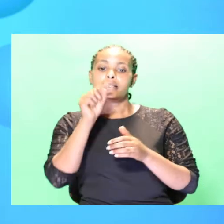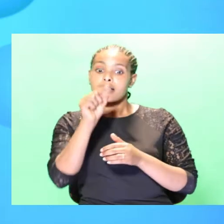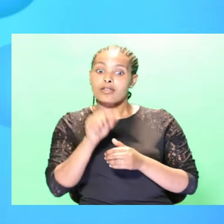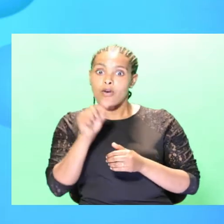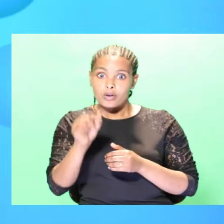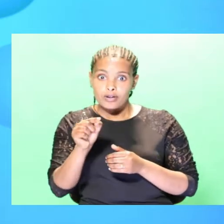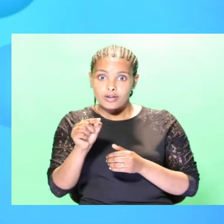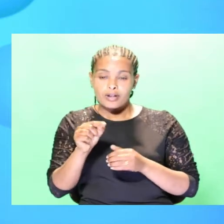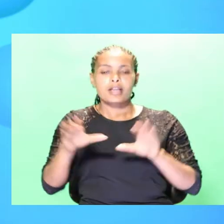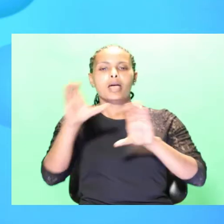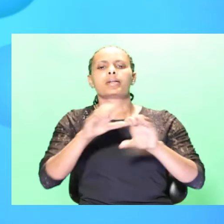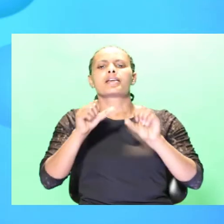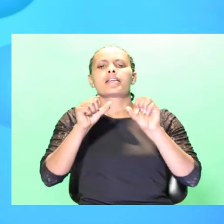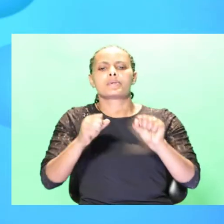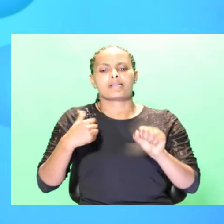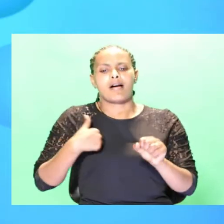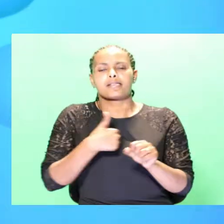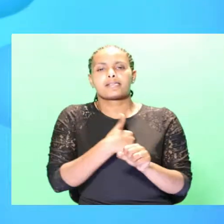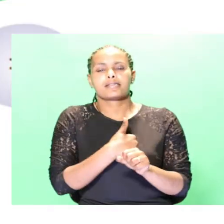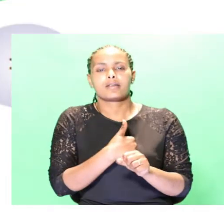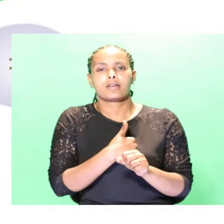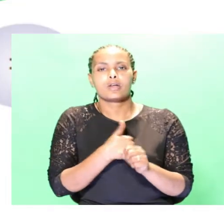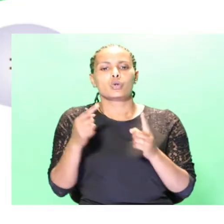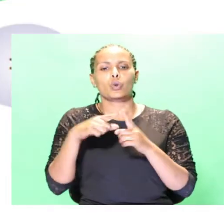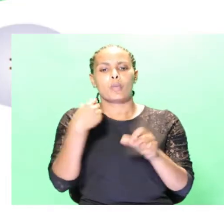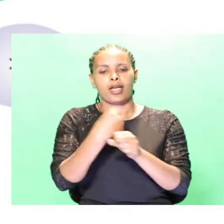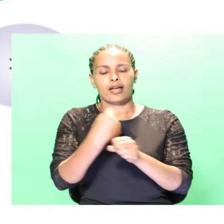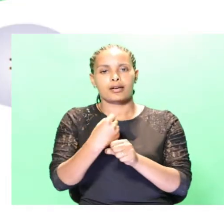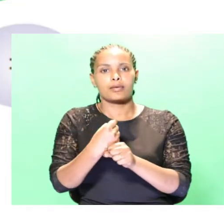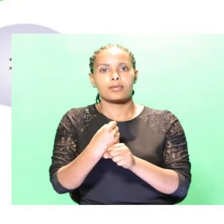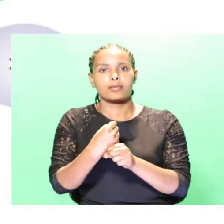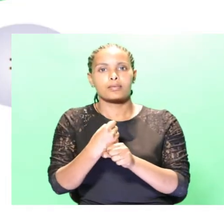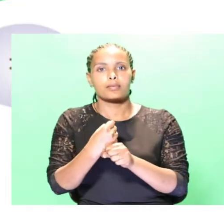Therefore, chemistry enables us to make